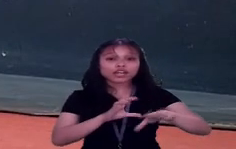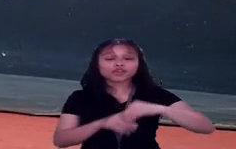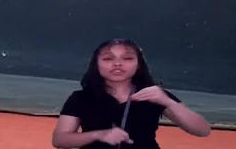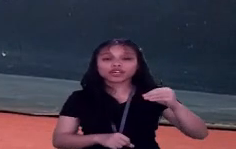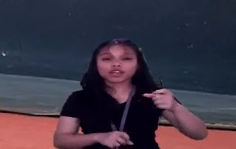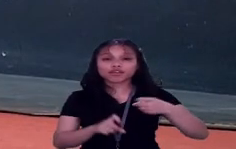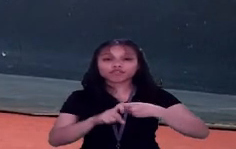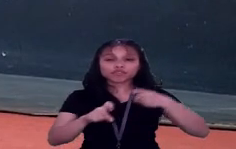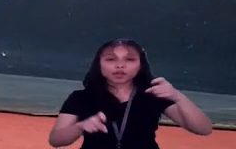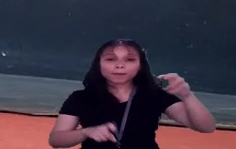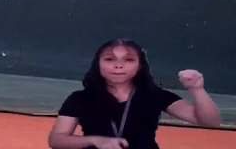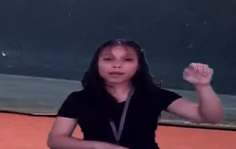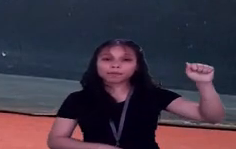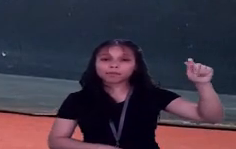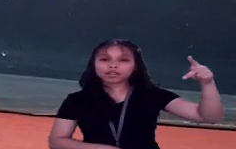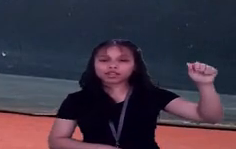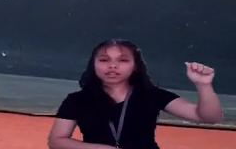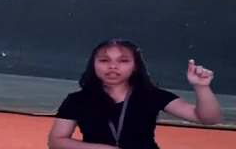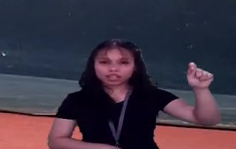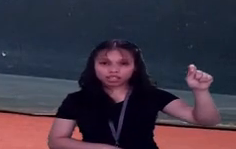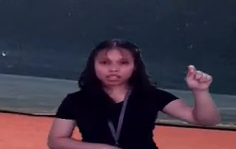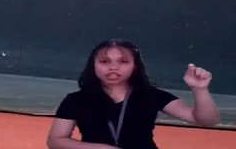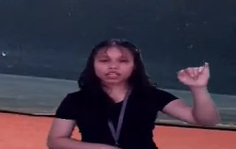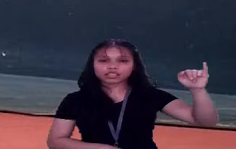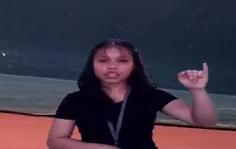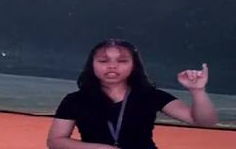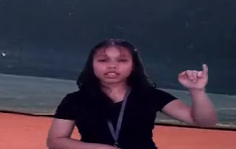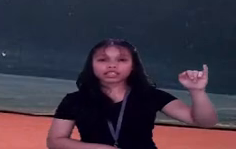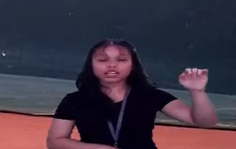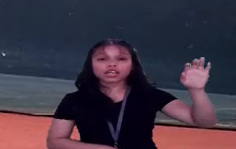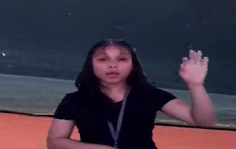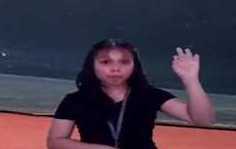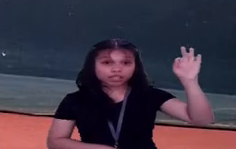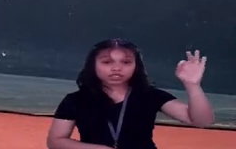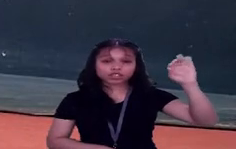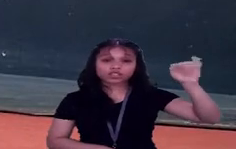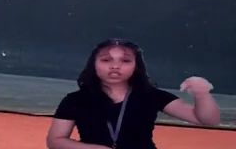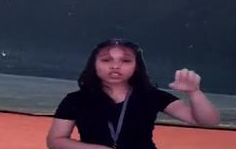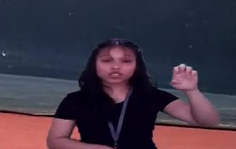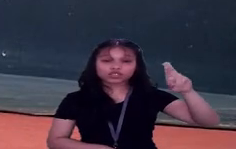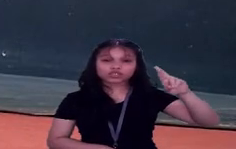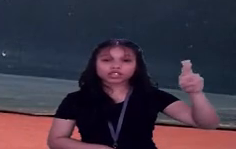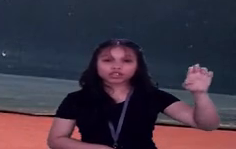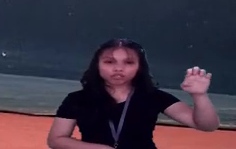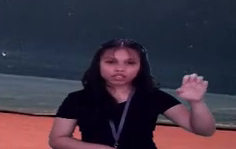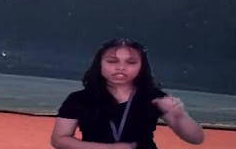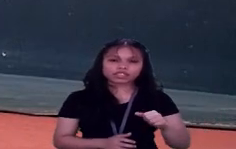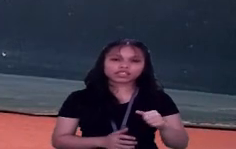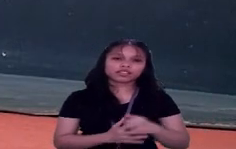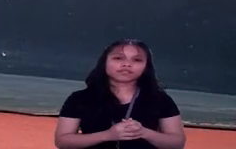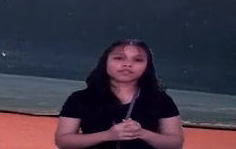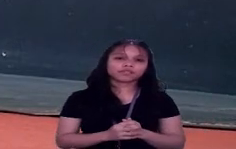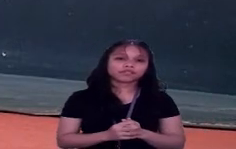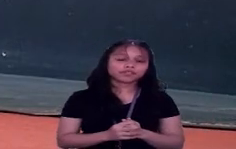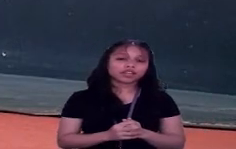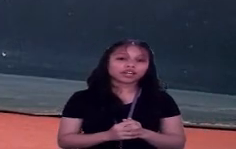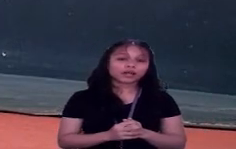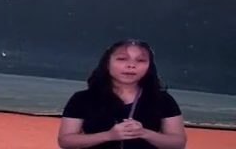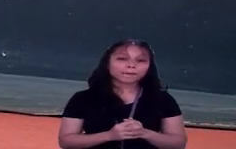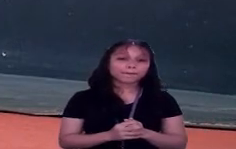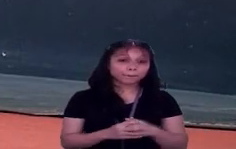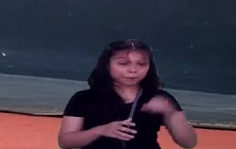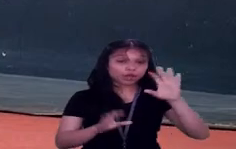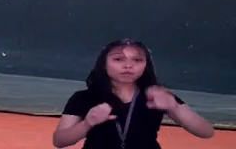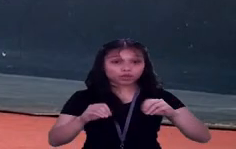Baptist Church, Makati, under Pastor Jerry Nable. And thank you very much, Pastor Kent and Dr. Armin Gisalva, for